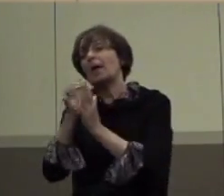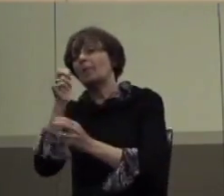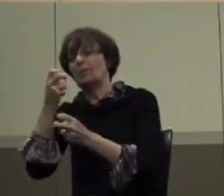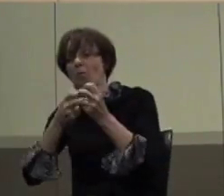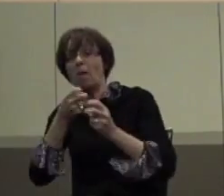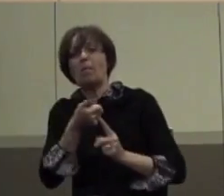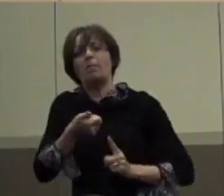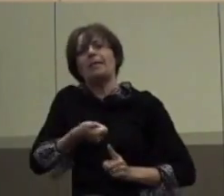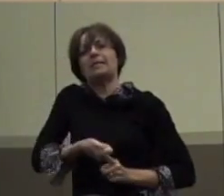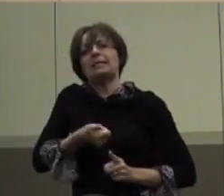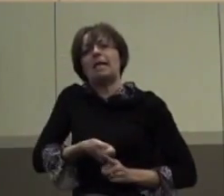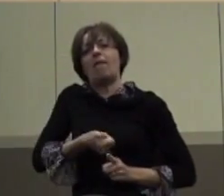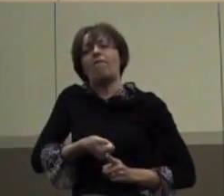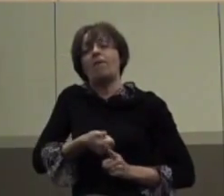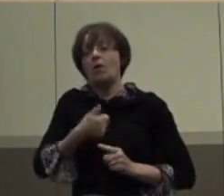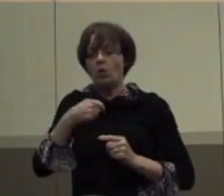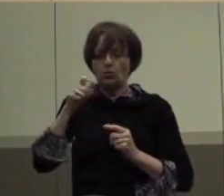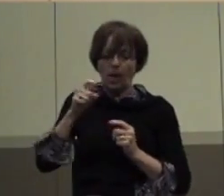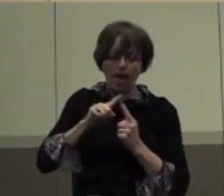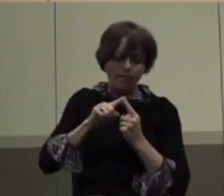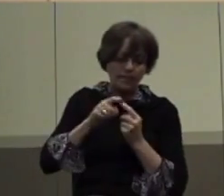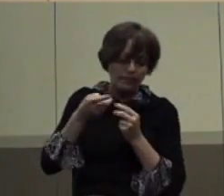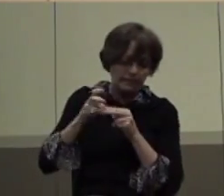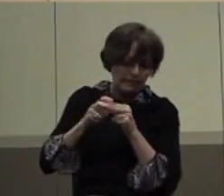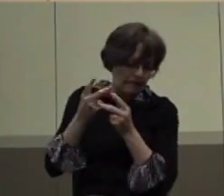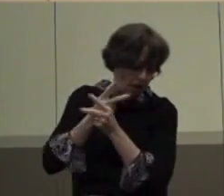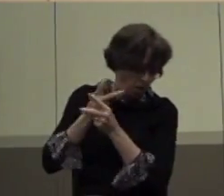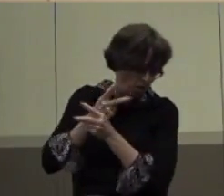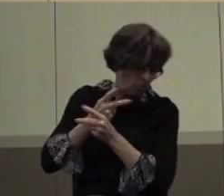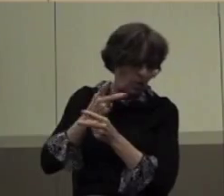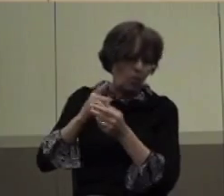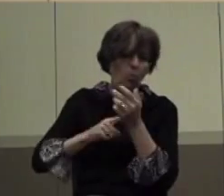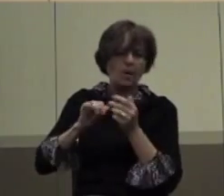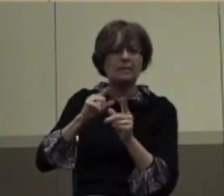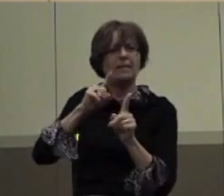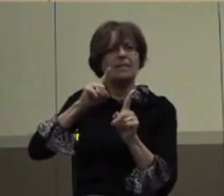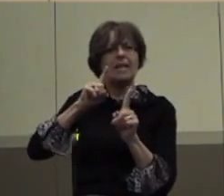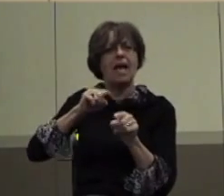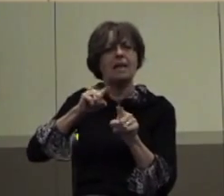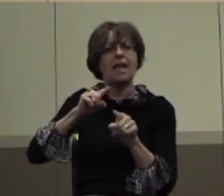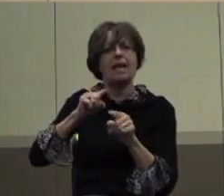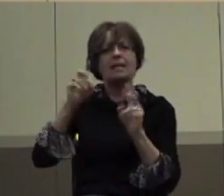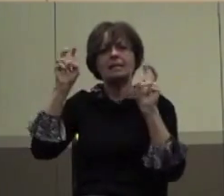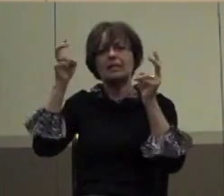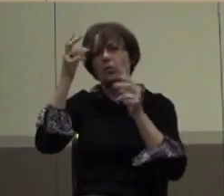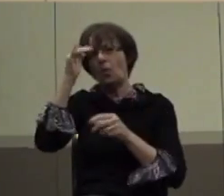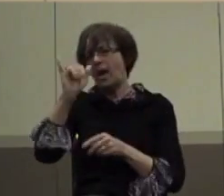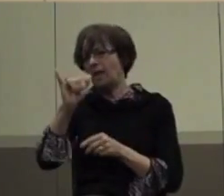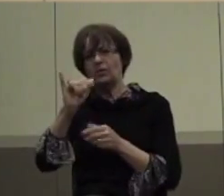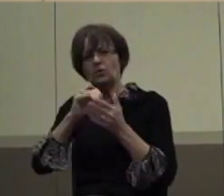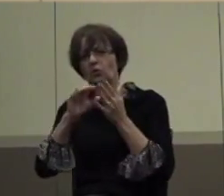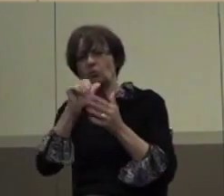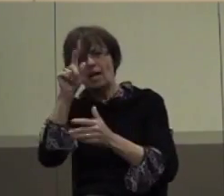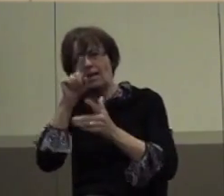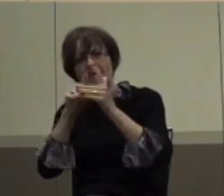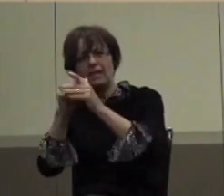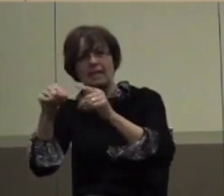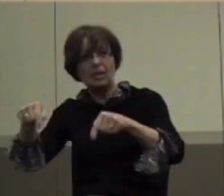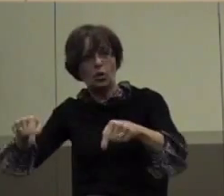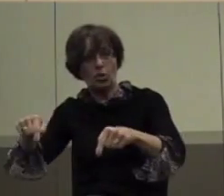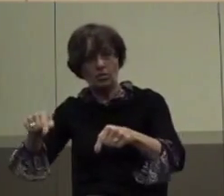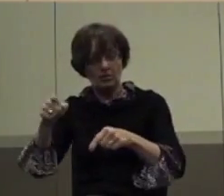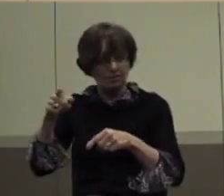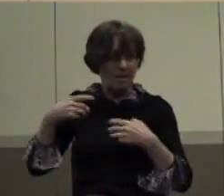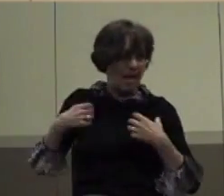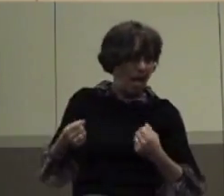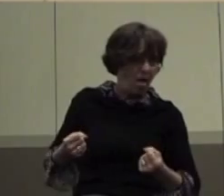of itself. So I may have to sit down and go, what is this attendance issue? Why is this student not here? Is it health